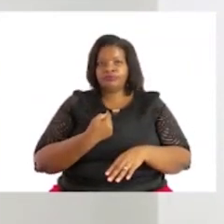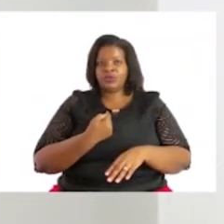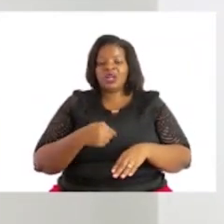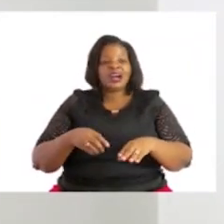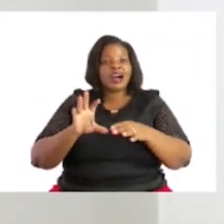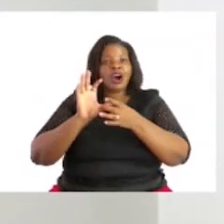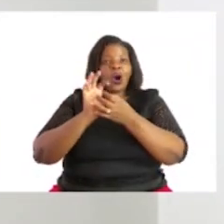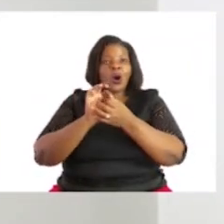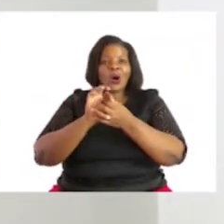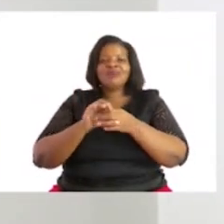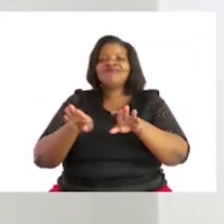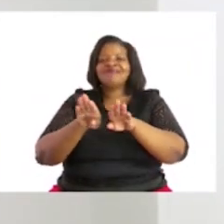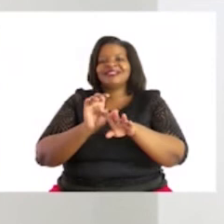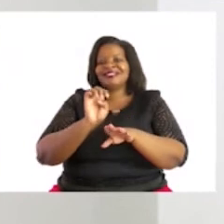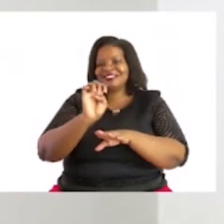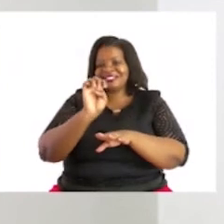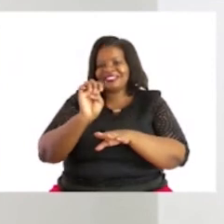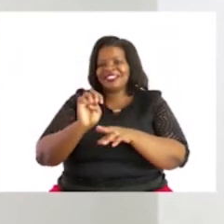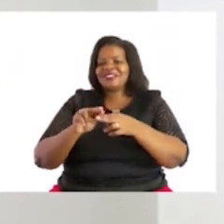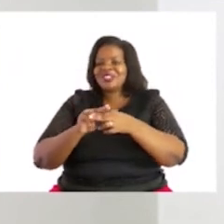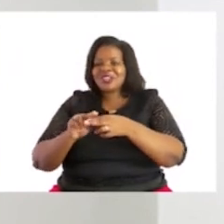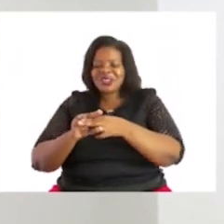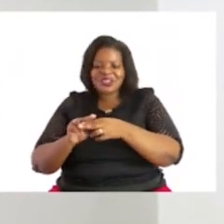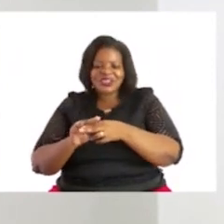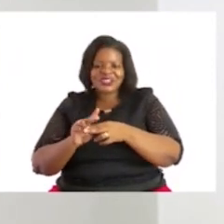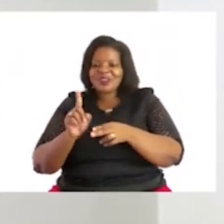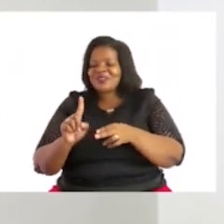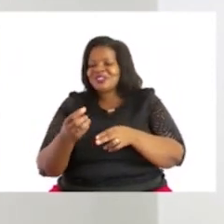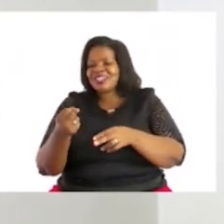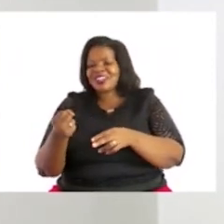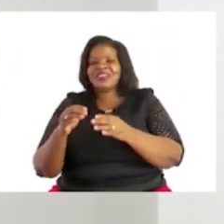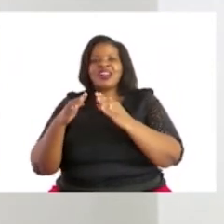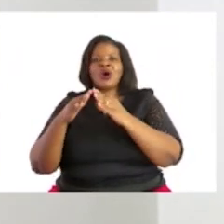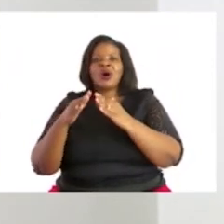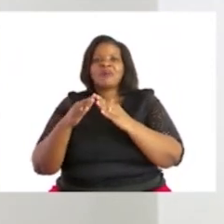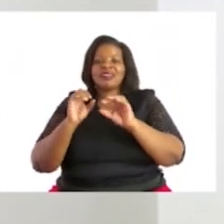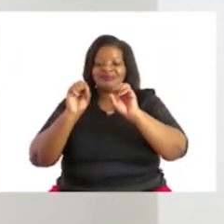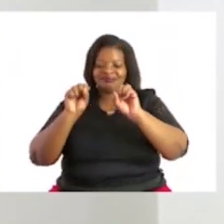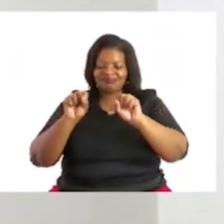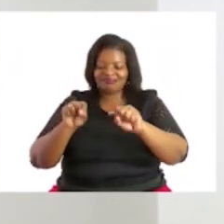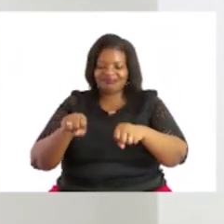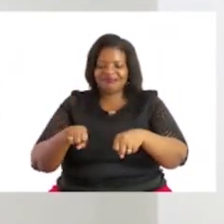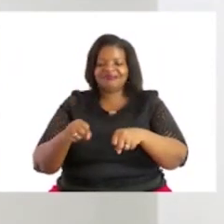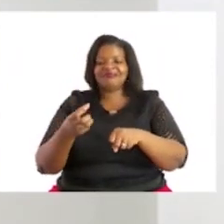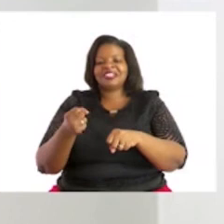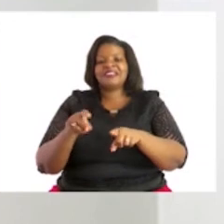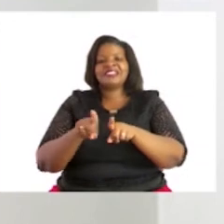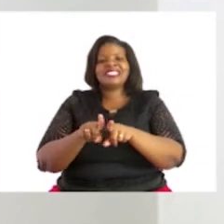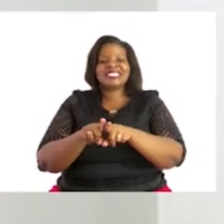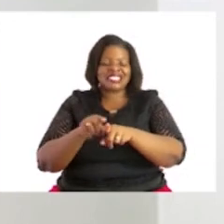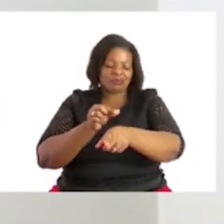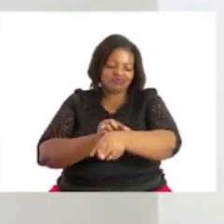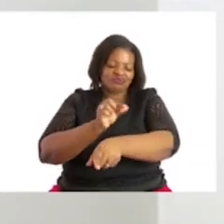at home. Use whatever material you have and come up with something of that nature for you